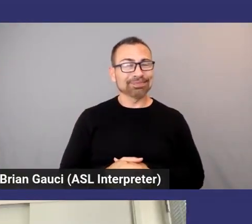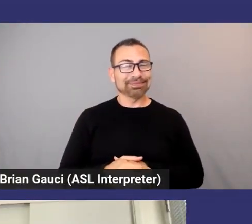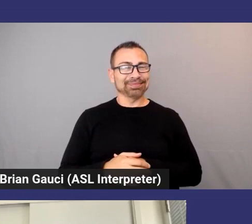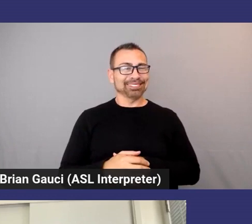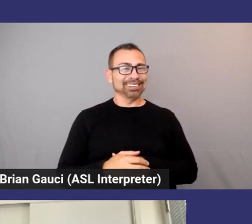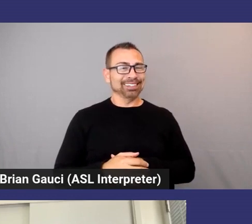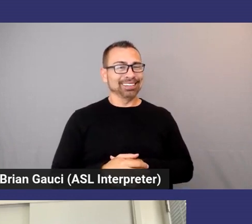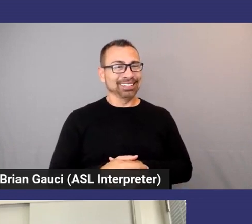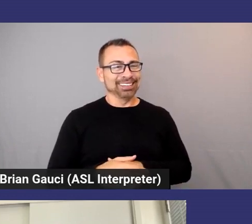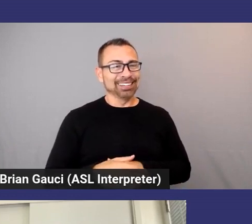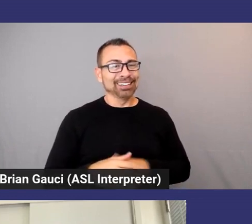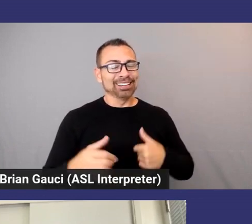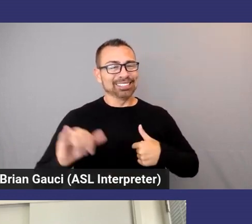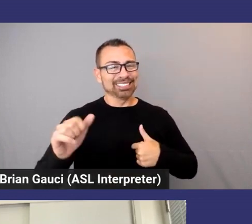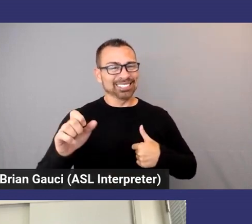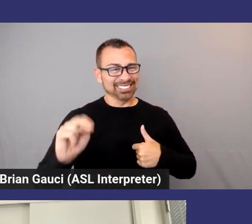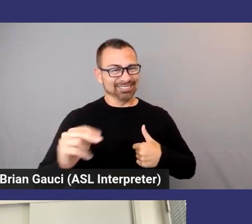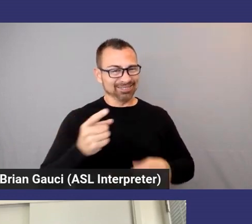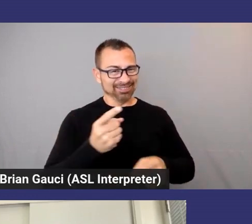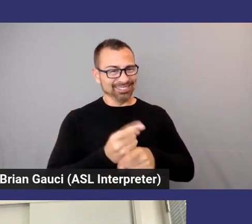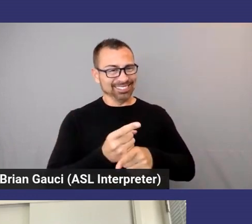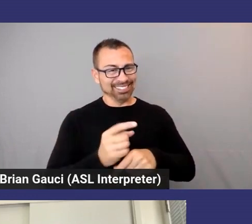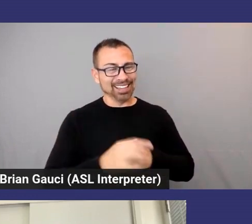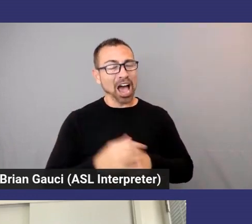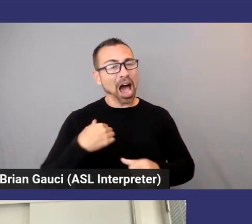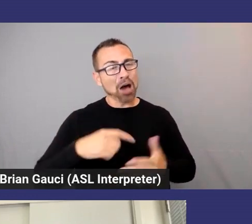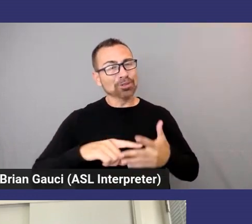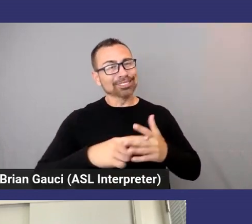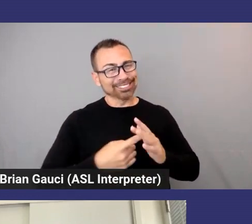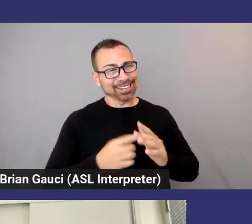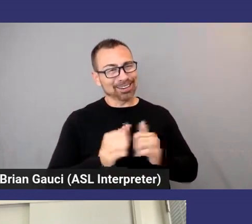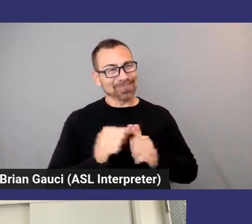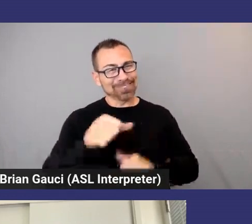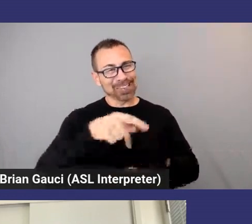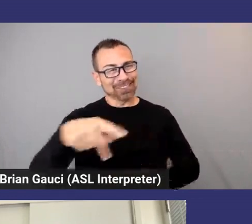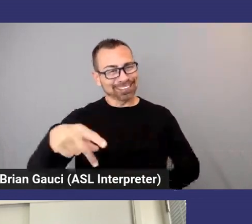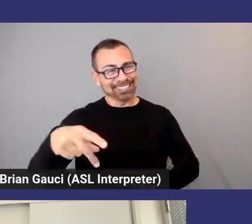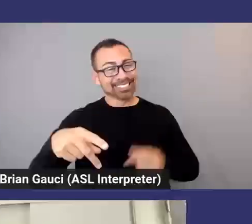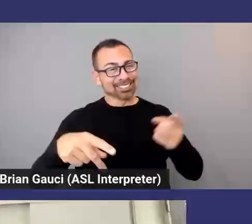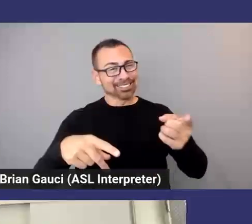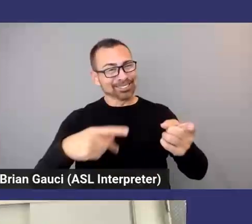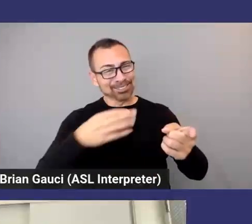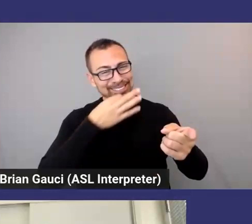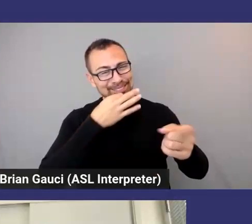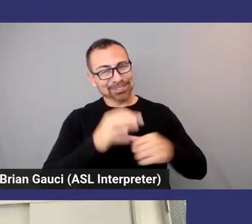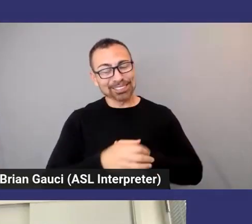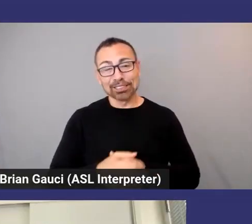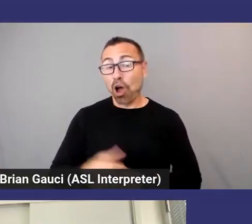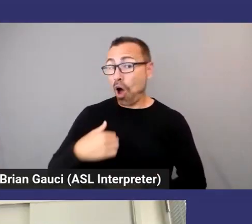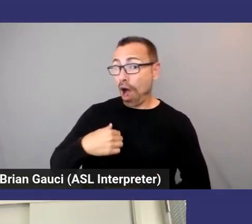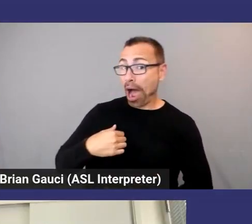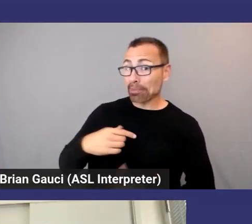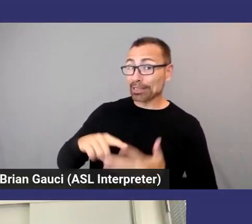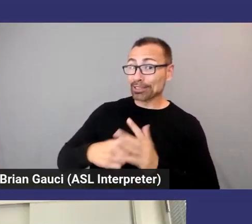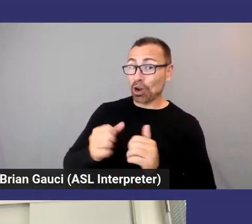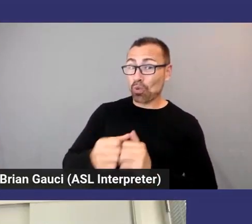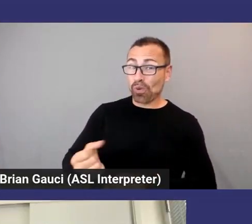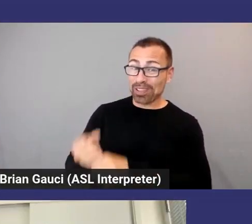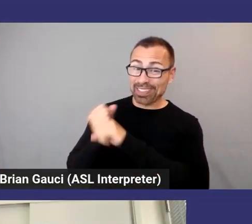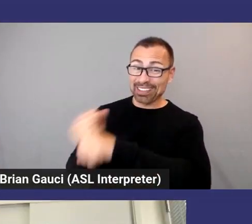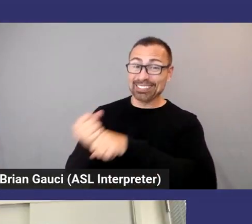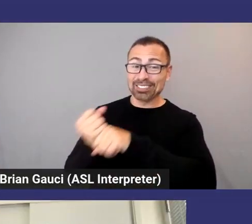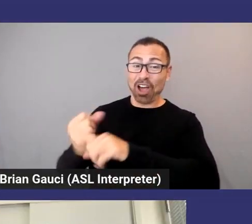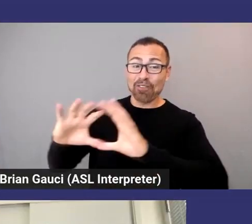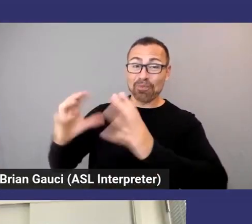So think I'll good start good with. classification. You're an expert. All right, great. Well, I'm going to start with the softball question, right? So I know